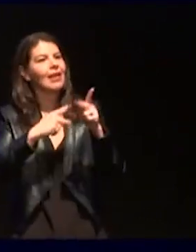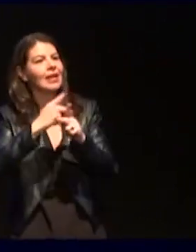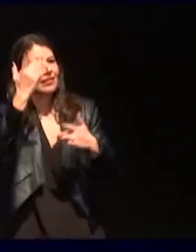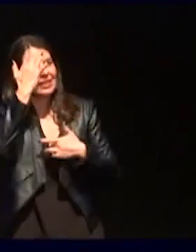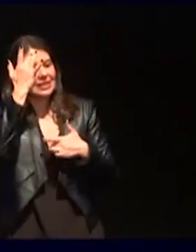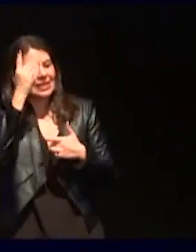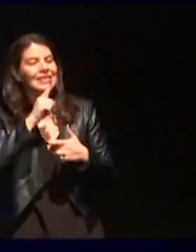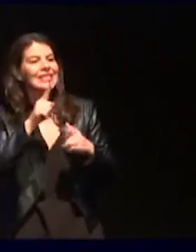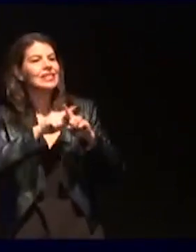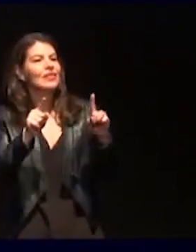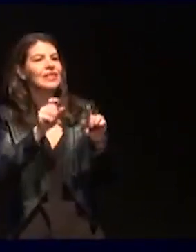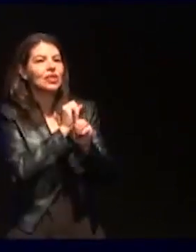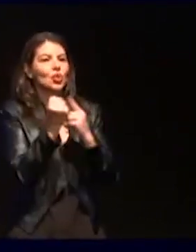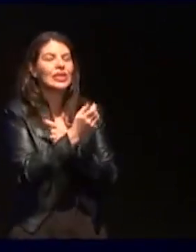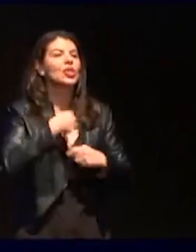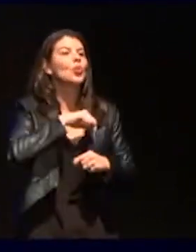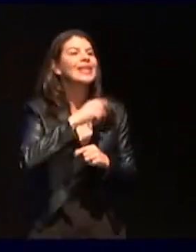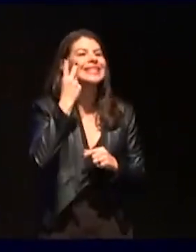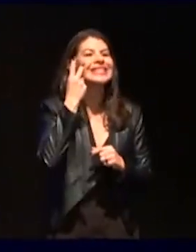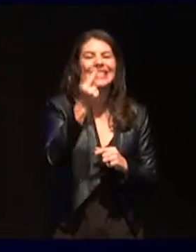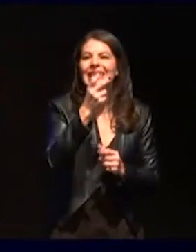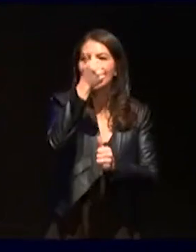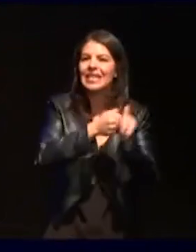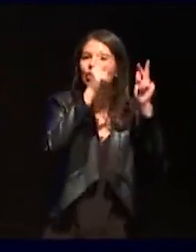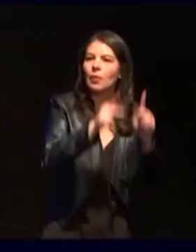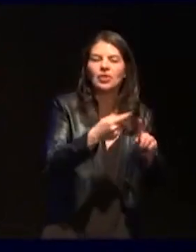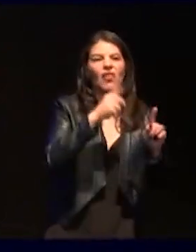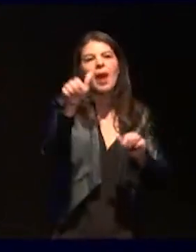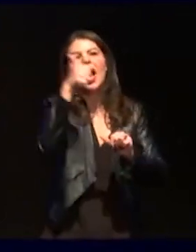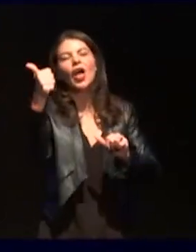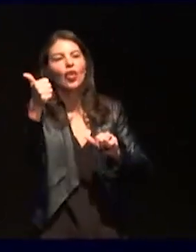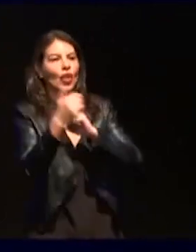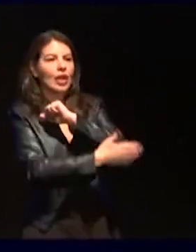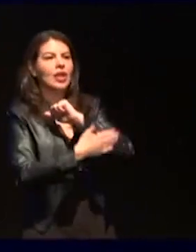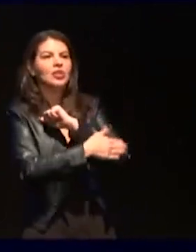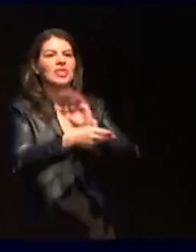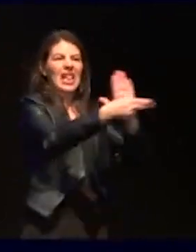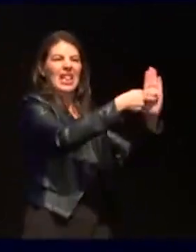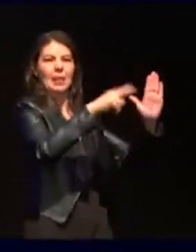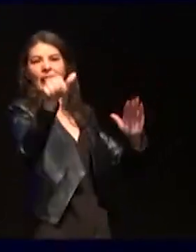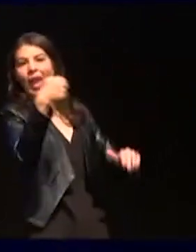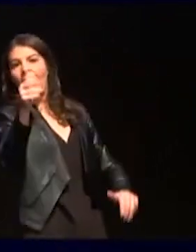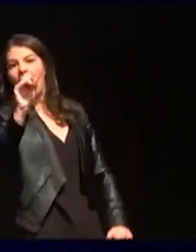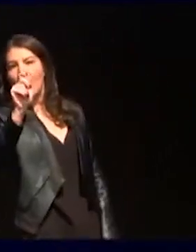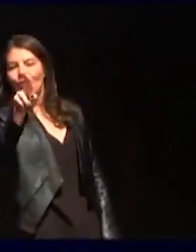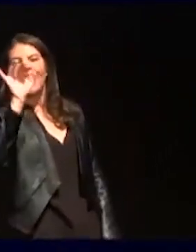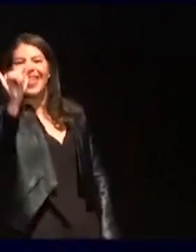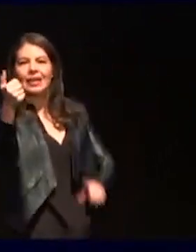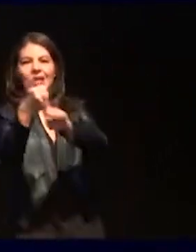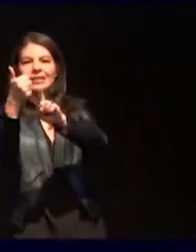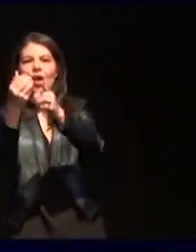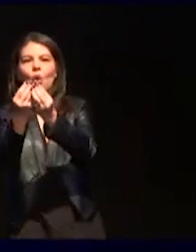a situation where we see every individual from other countries as other. That is dissolving